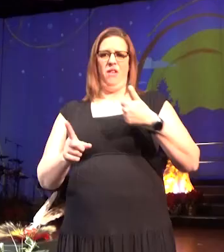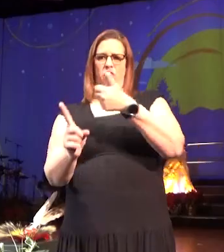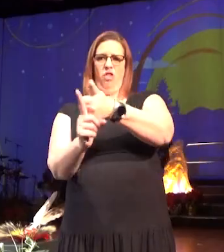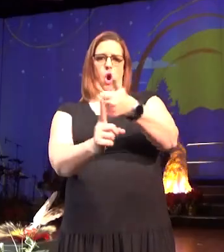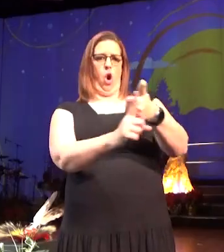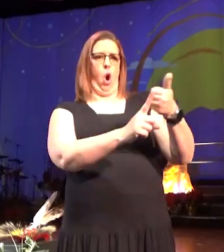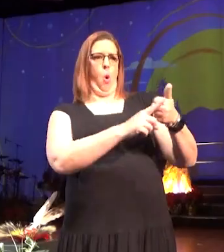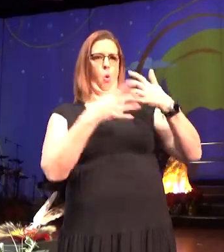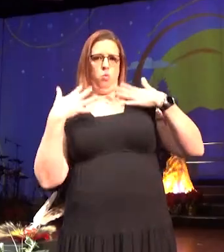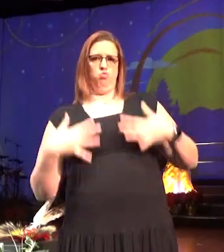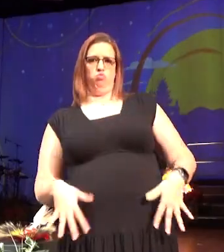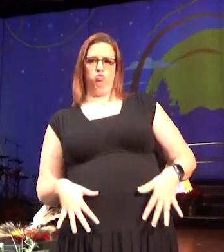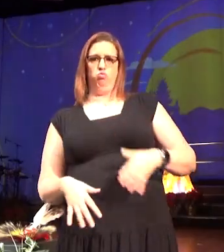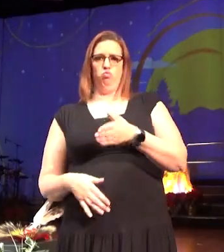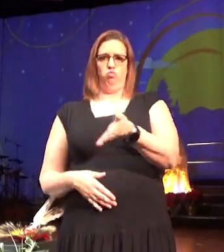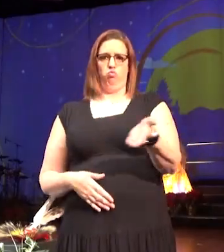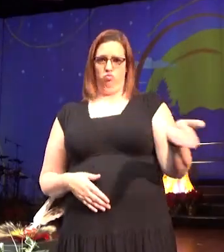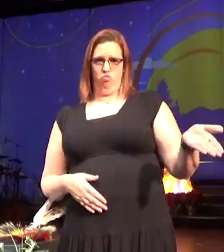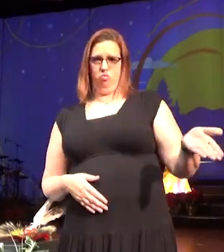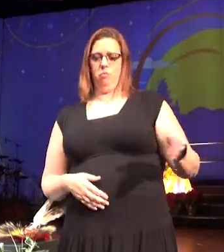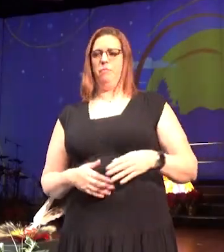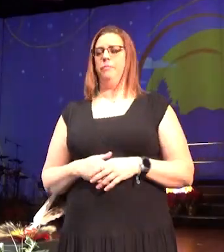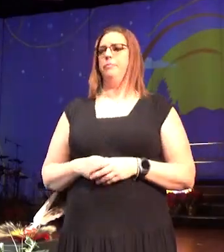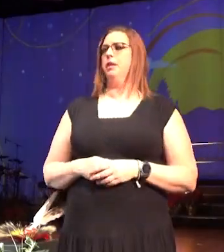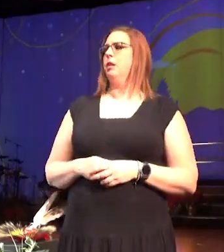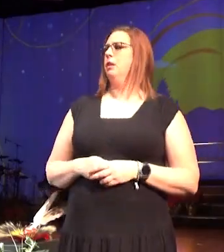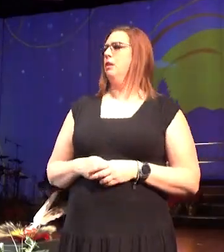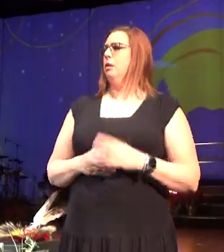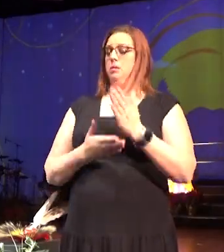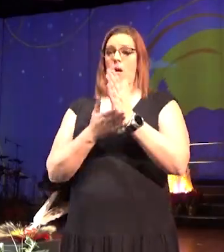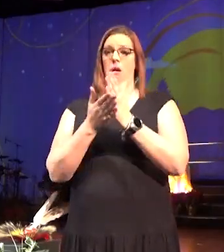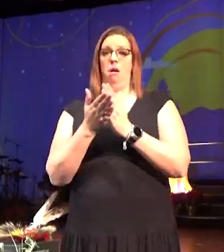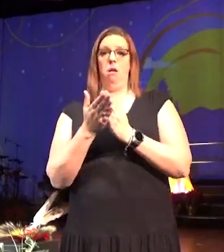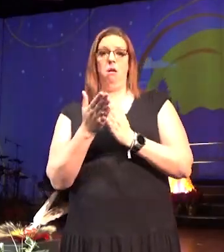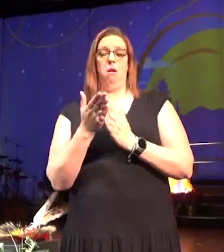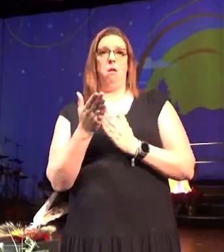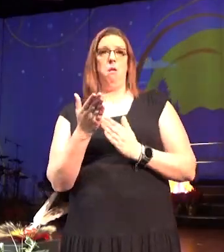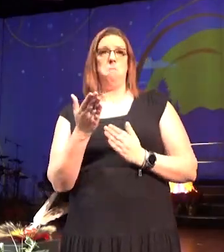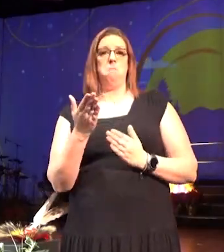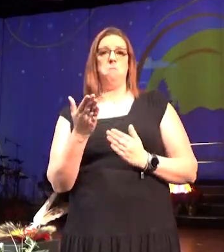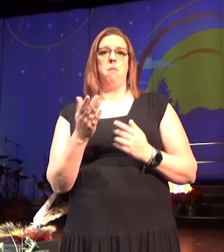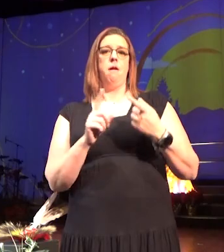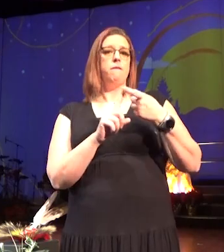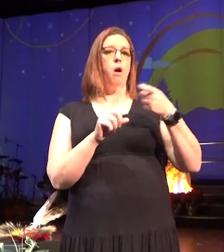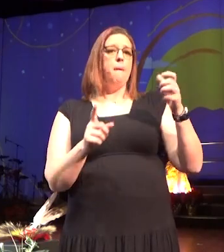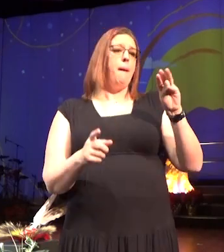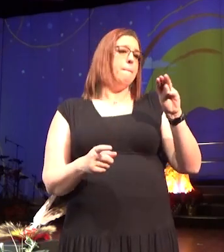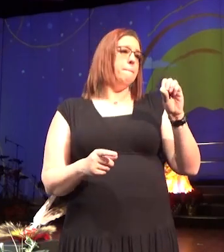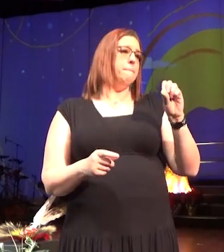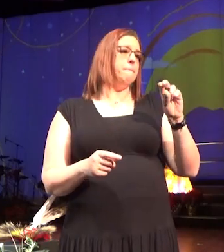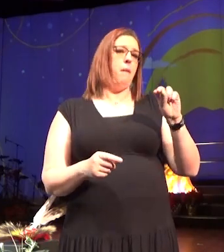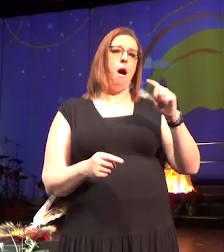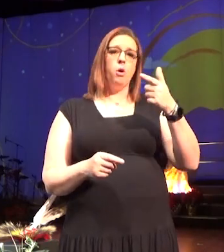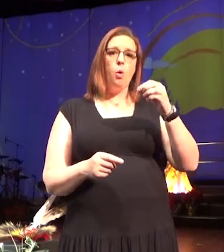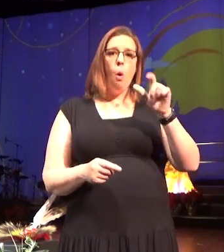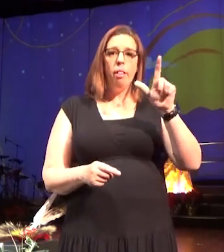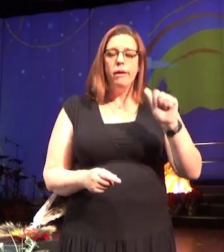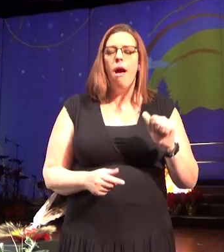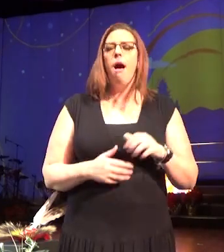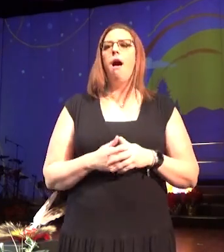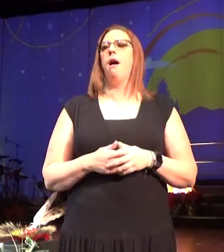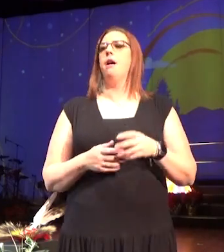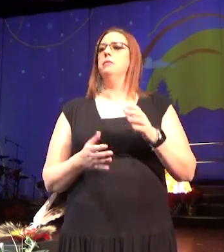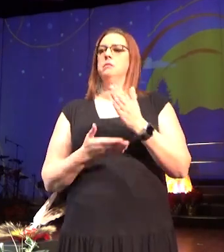attire, different places I went to. Some were from Mongolia, from Russia,